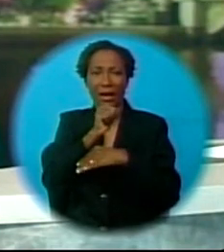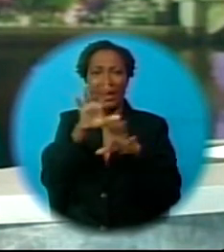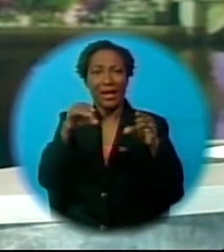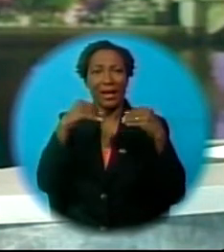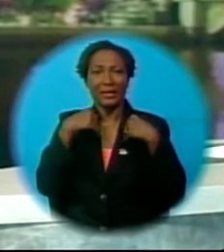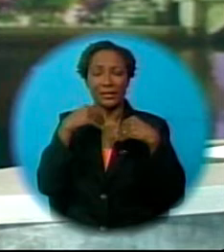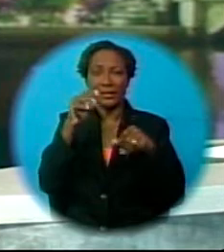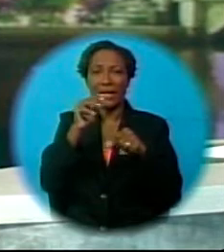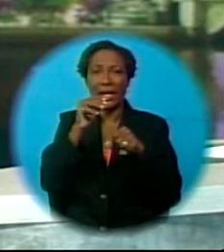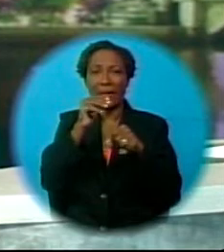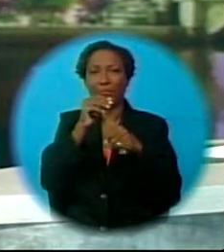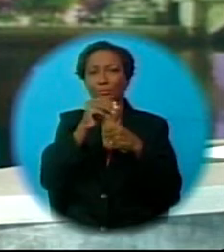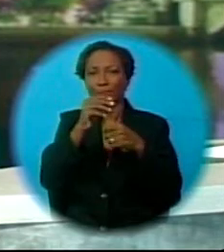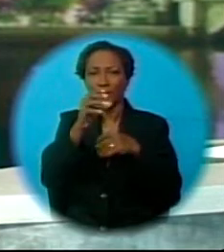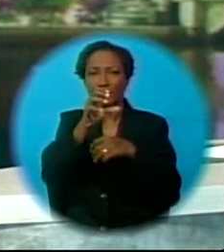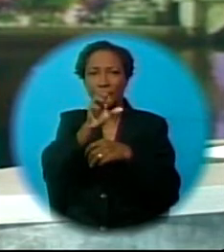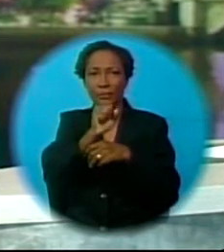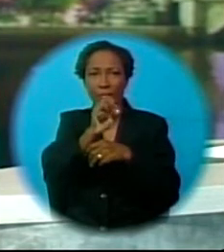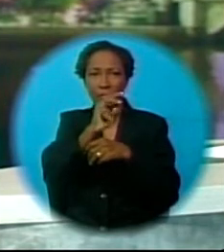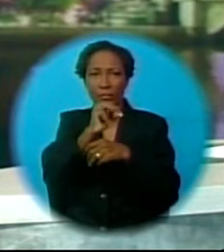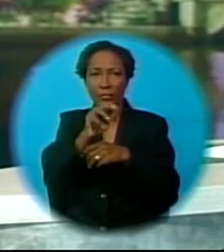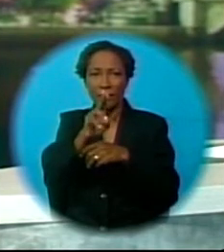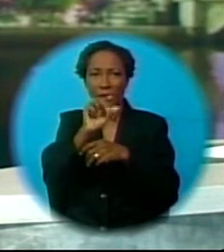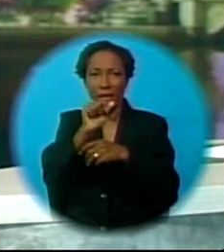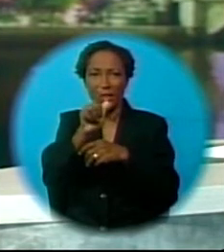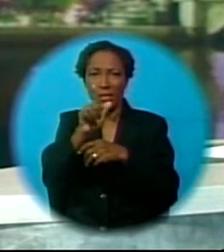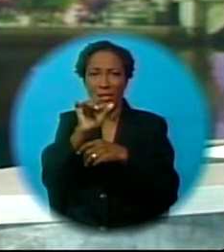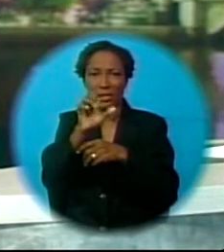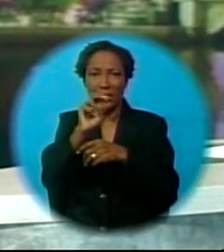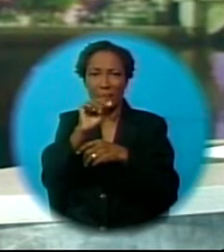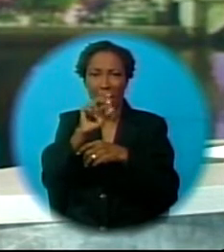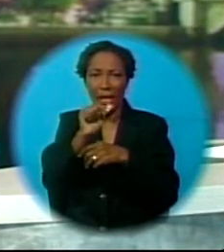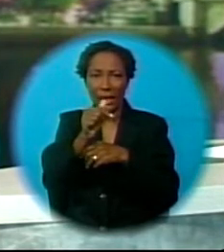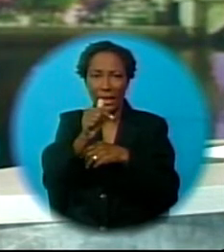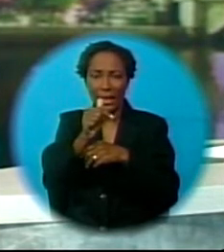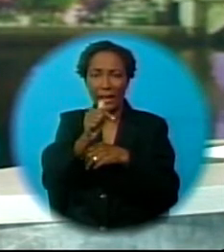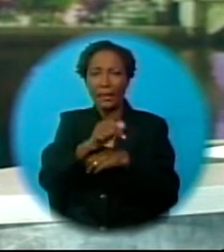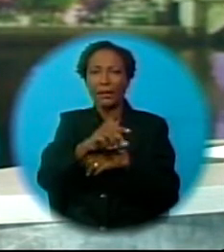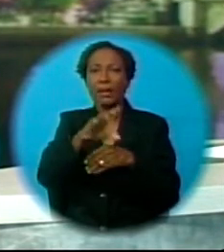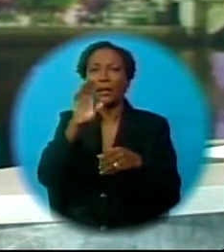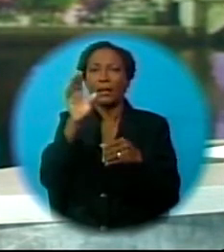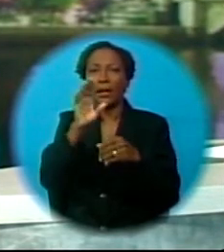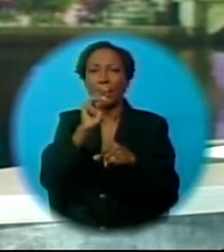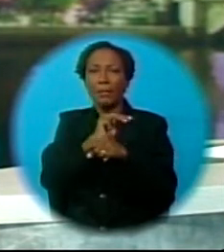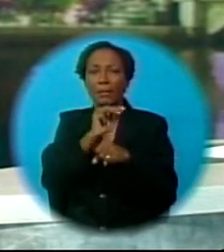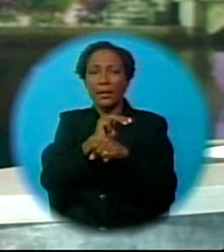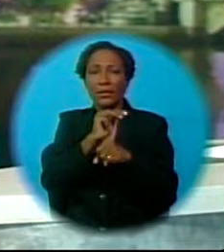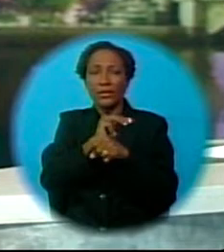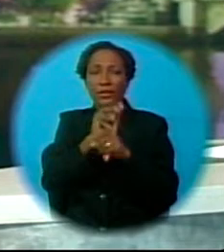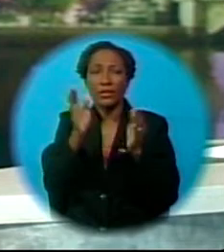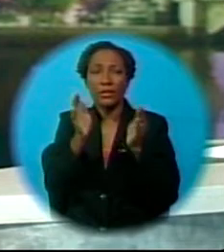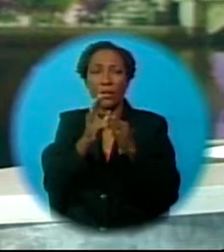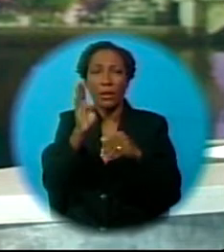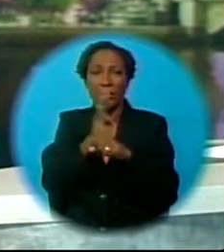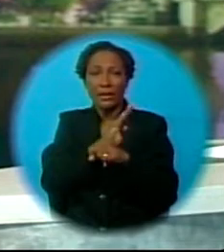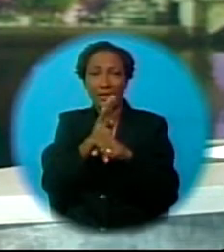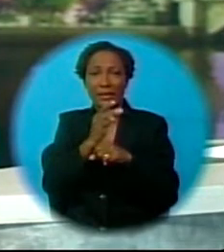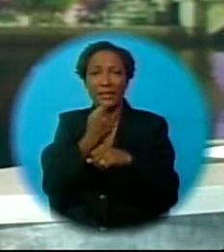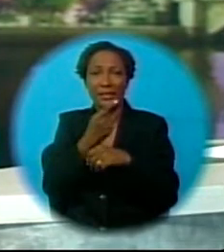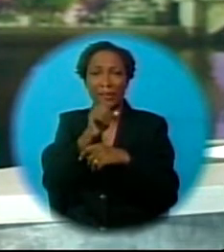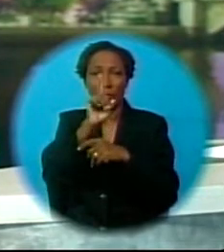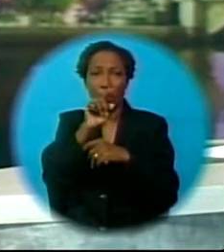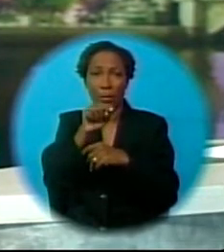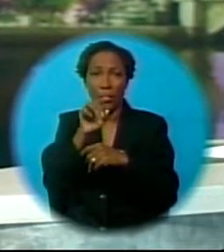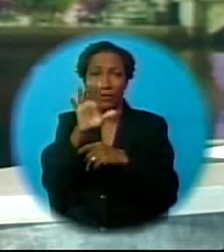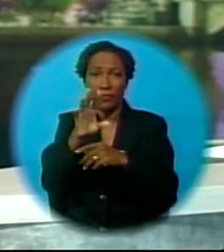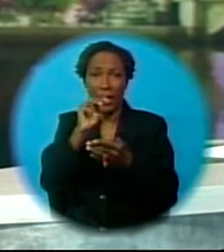of Industry, International Business, Commerce and Small Business Development, Donville Innes, believes the $1.5 million fine,